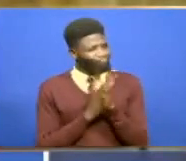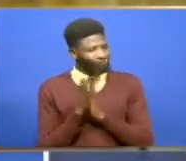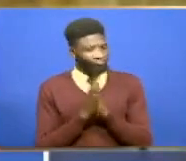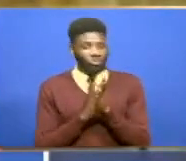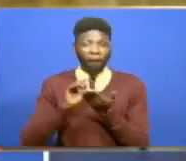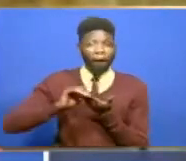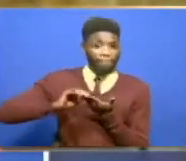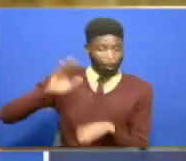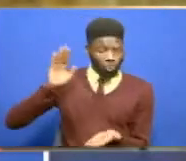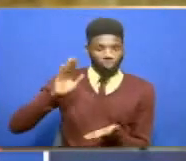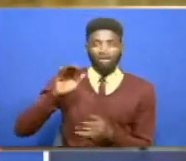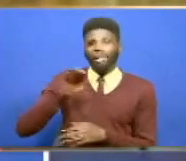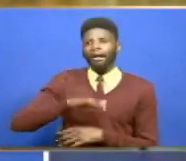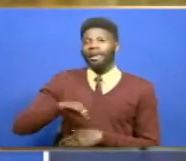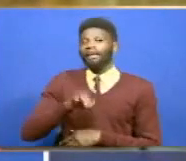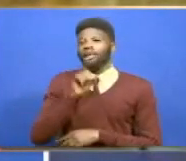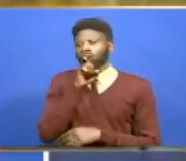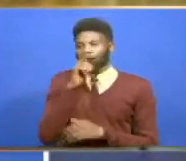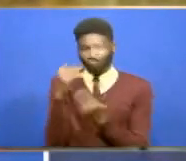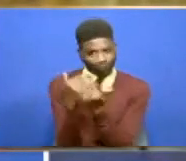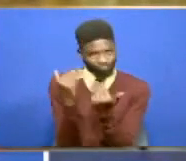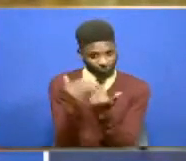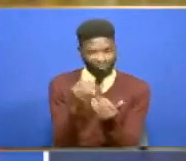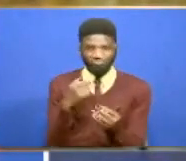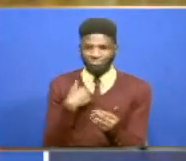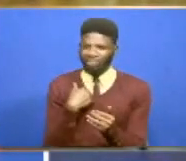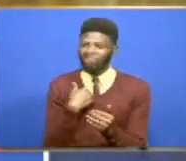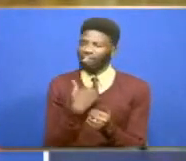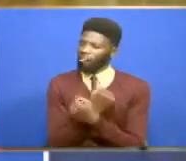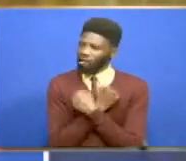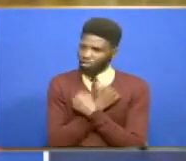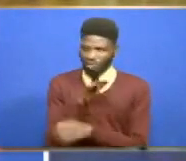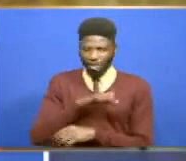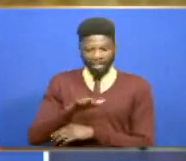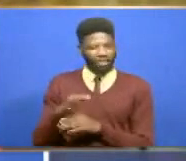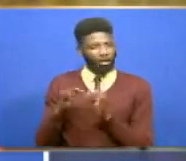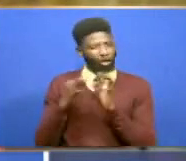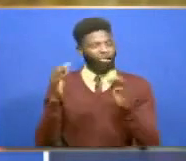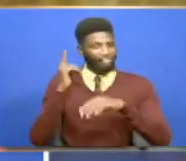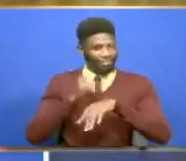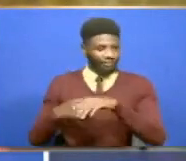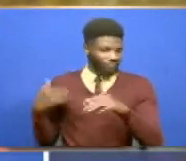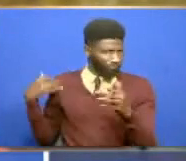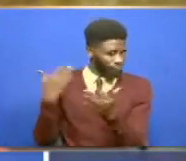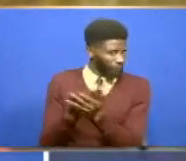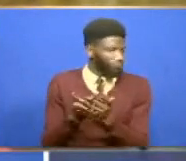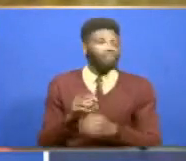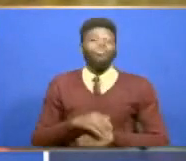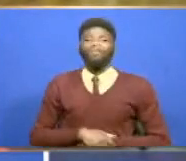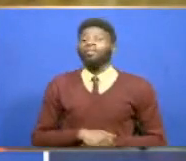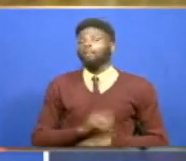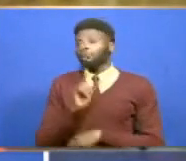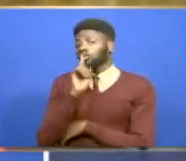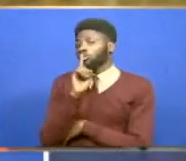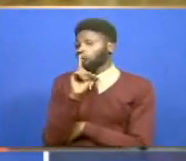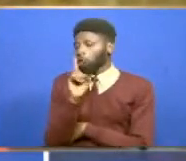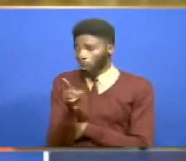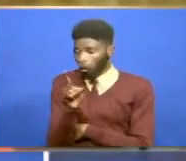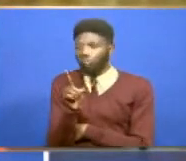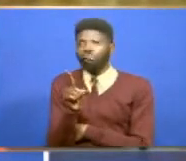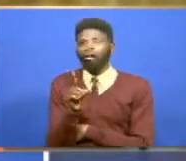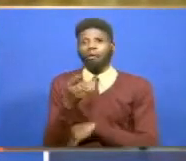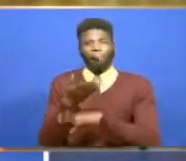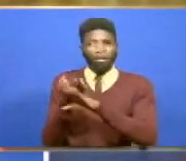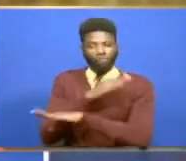especially in poultry. That has been my passion for a long time. So I was